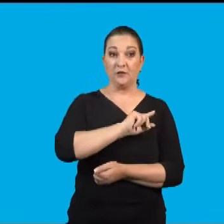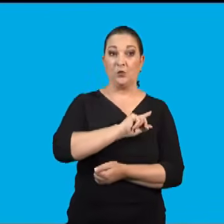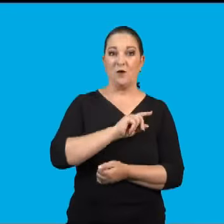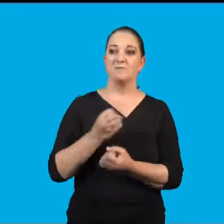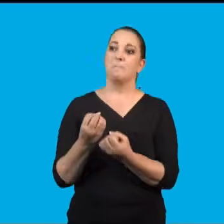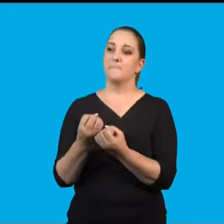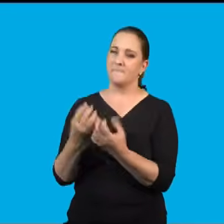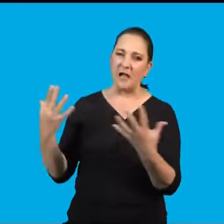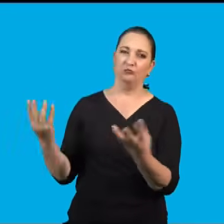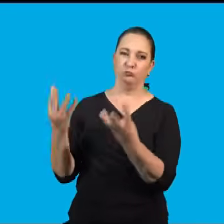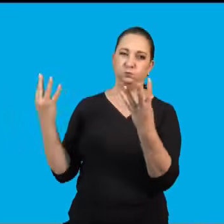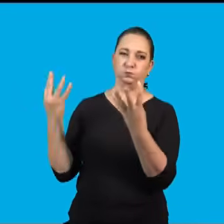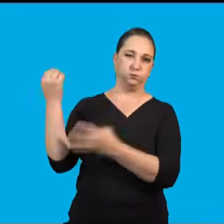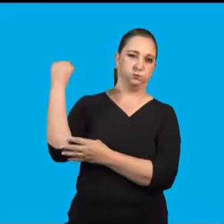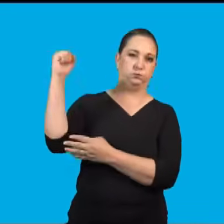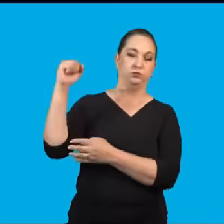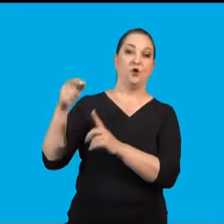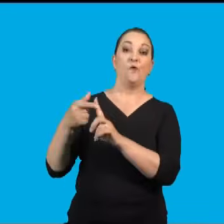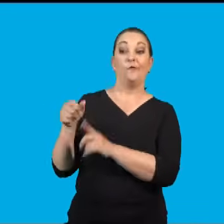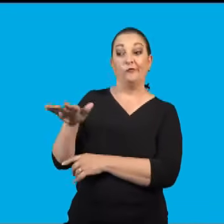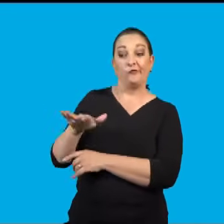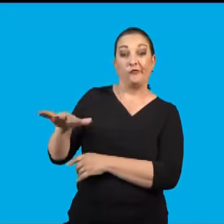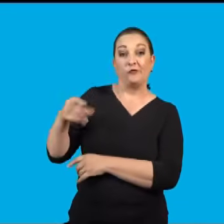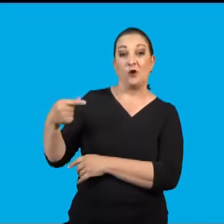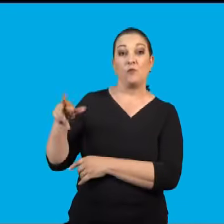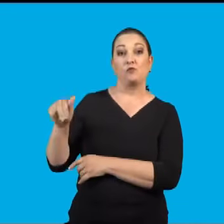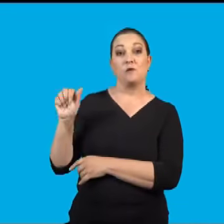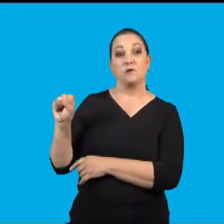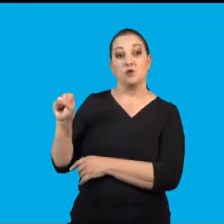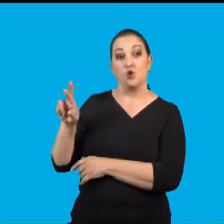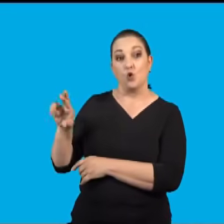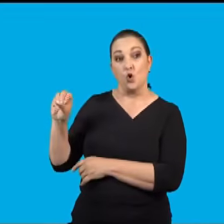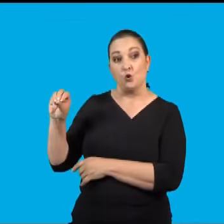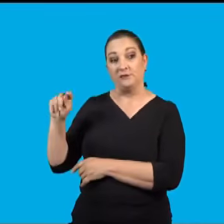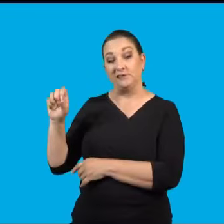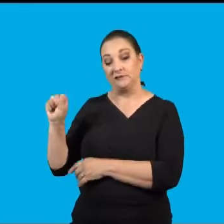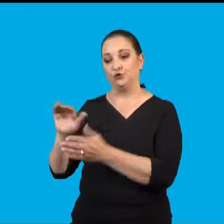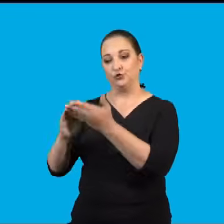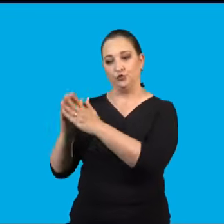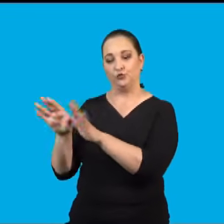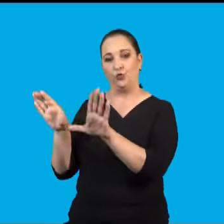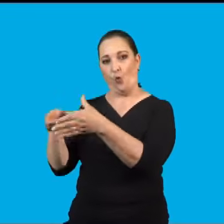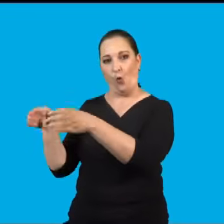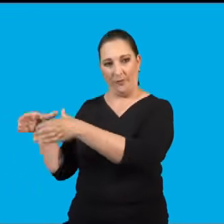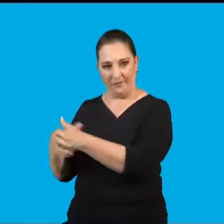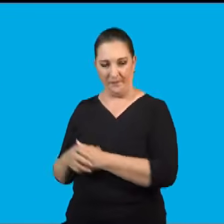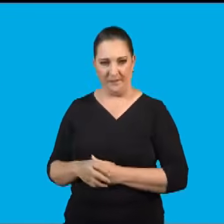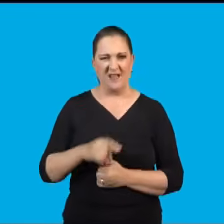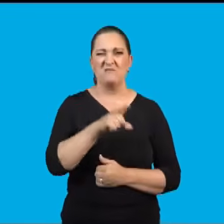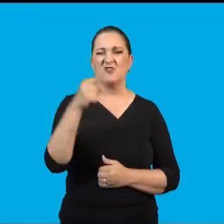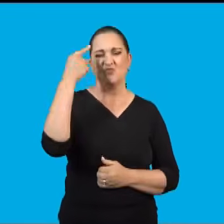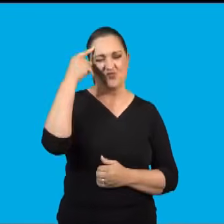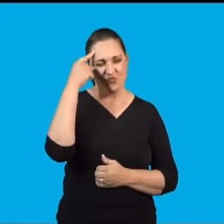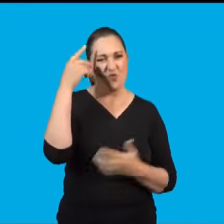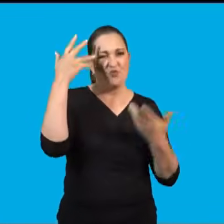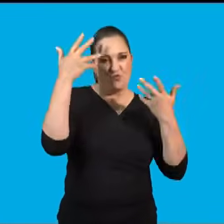mass resistance by grassroots community organizations. So the content of the question, it's what you